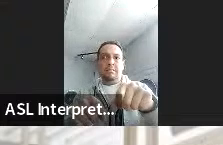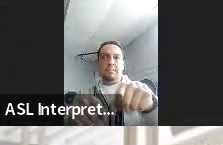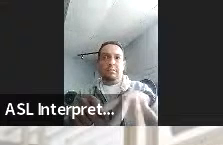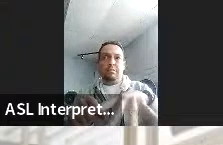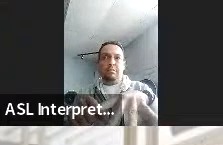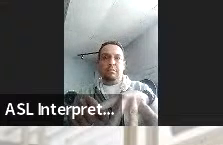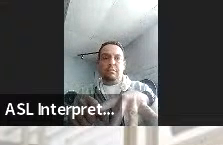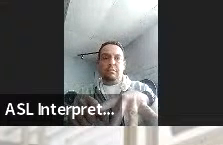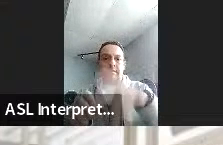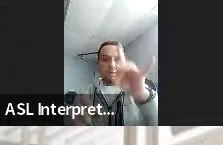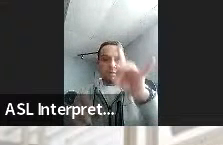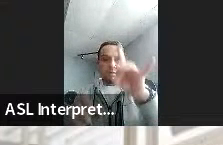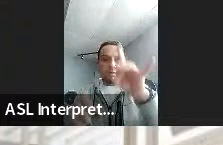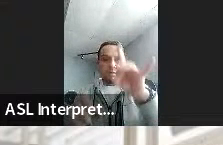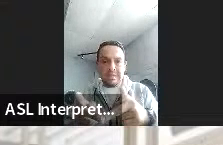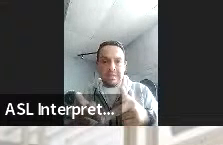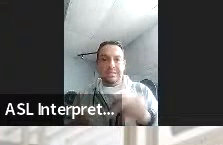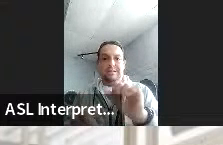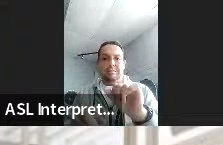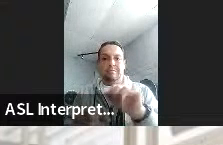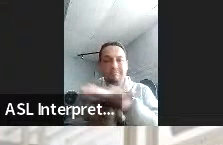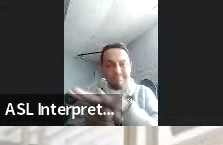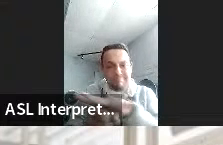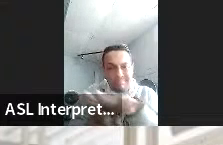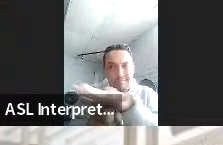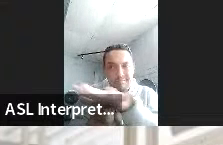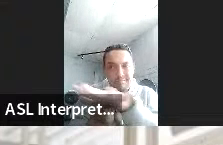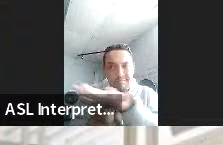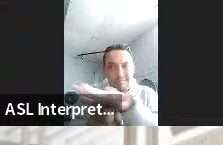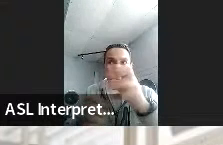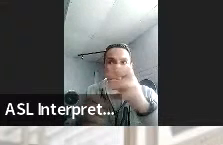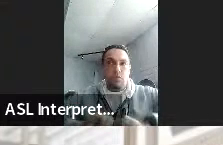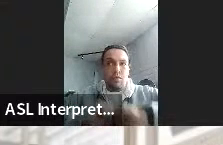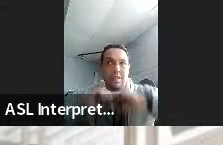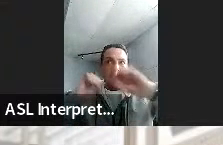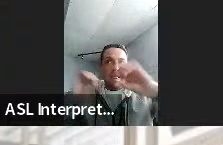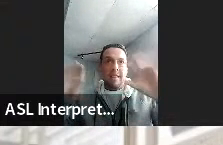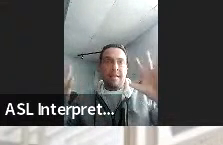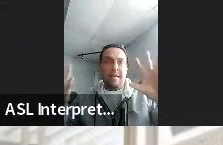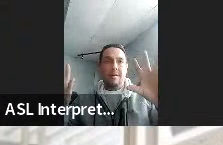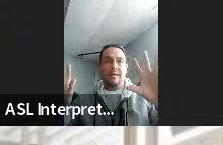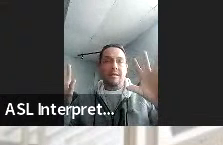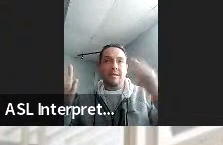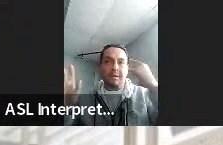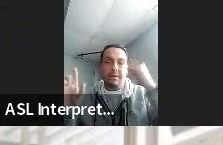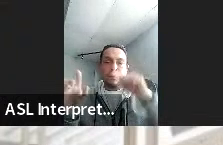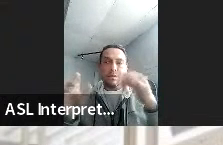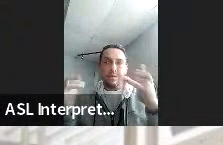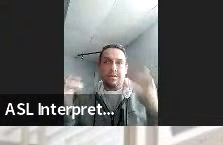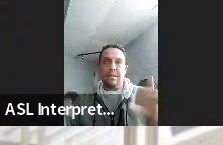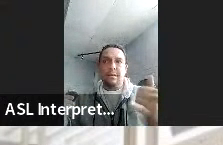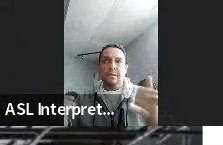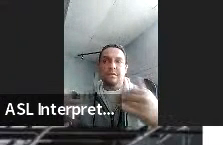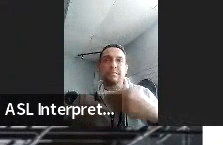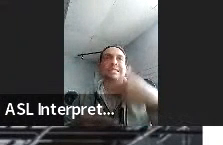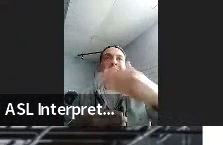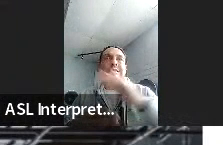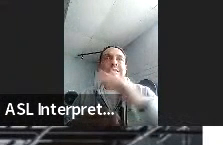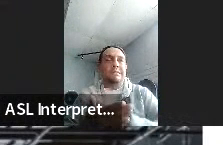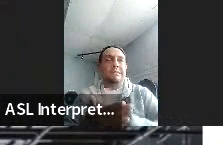this provides more clarity and confidence than currently exists. Next slide, please.